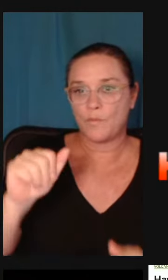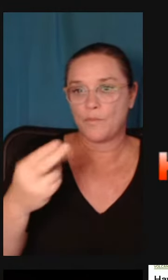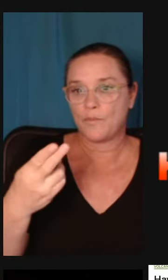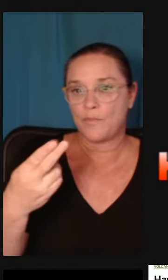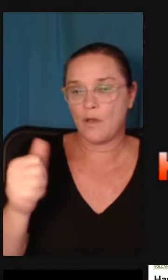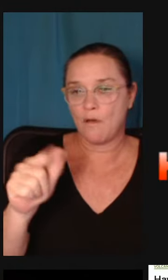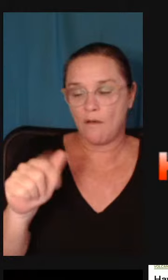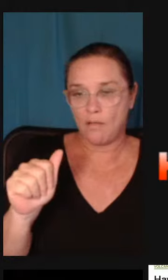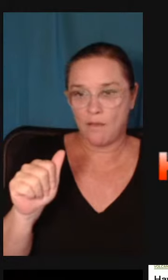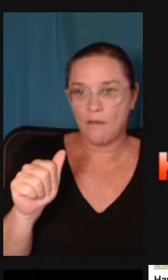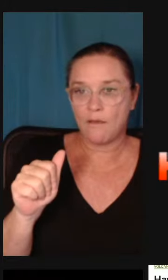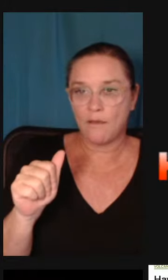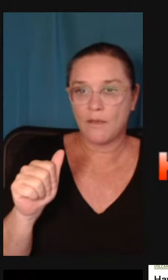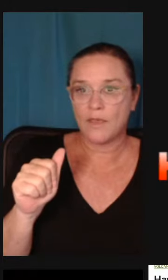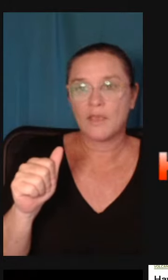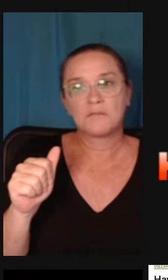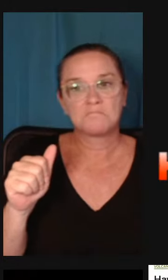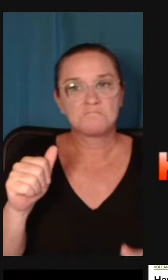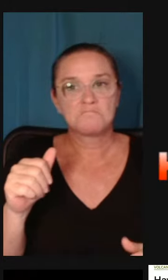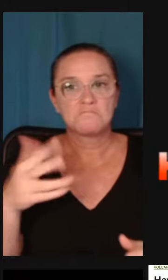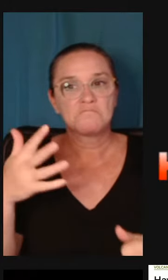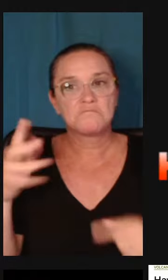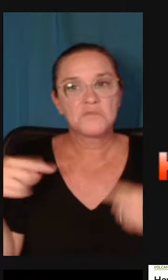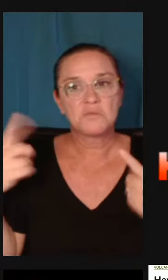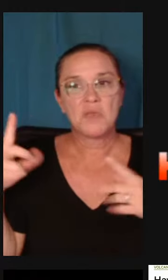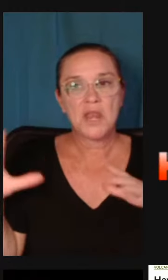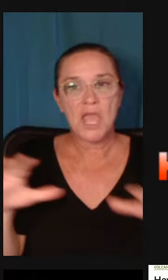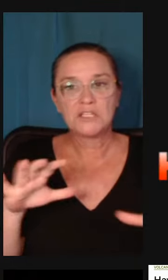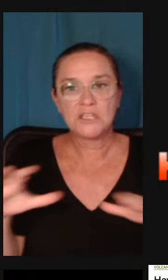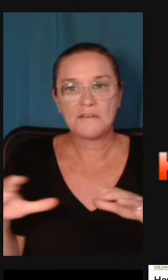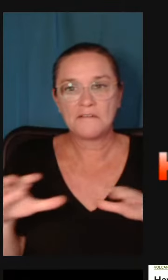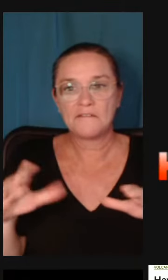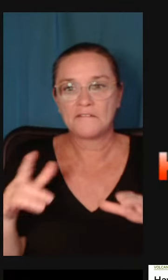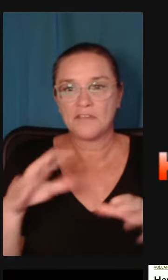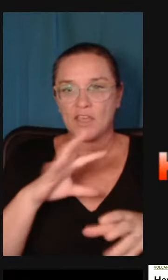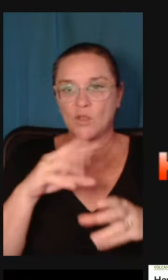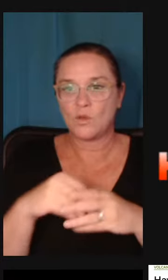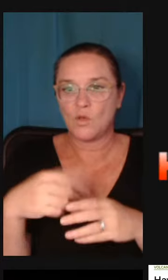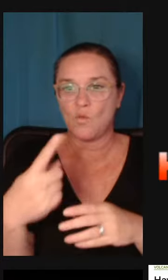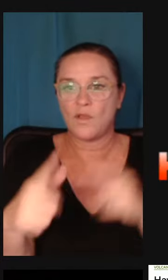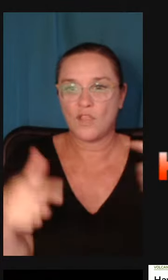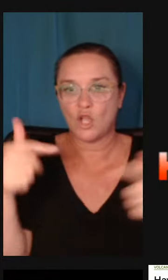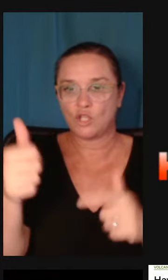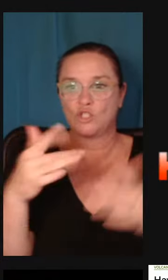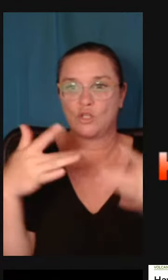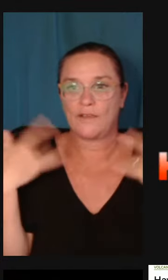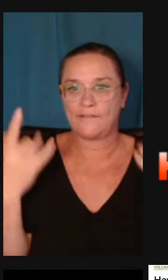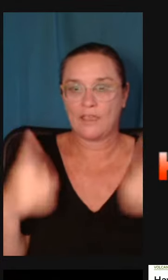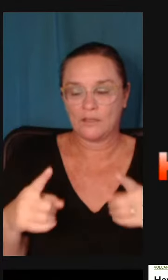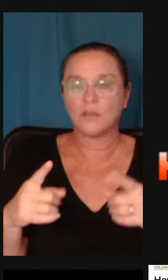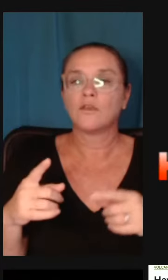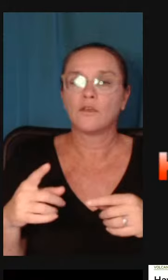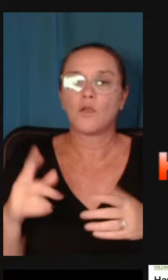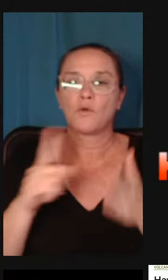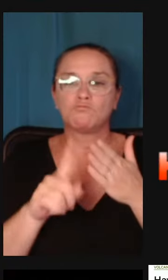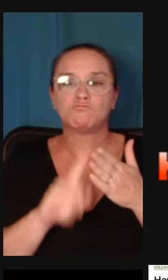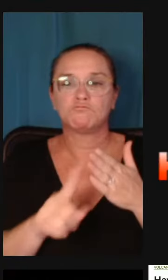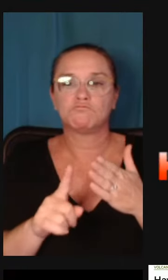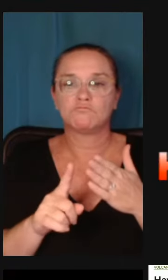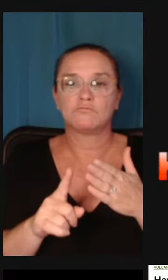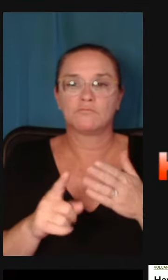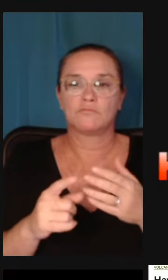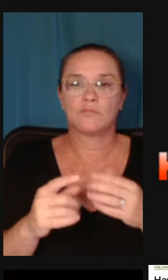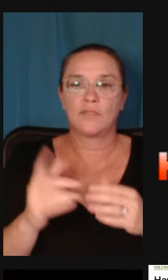source has been fairly active, including one larger event here that we'll look at in a minute. With